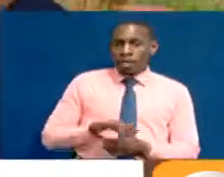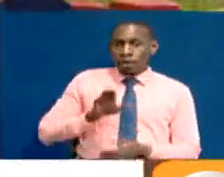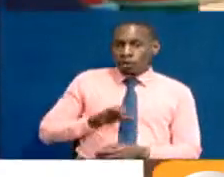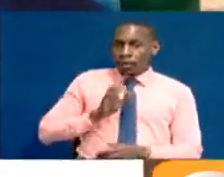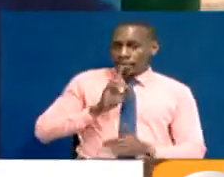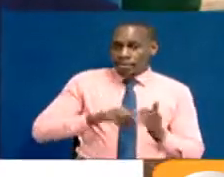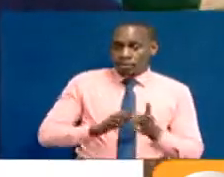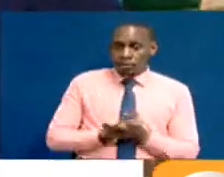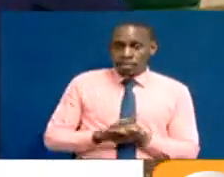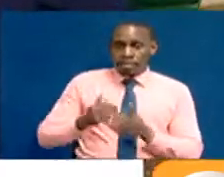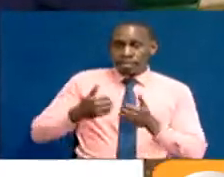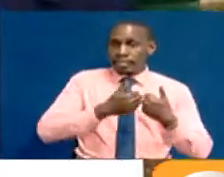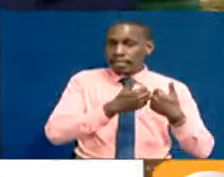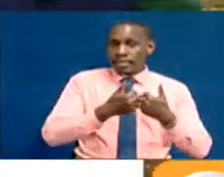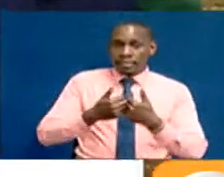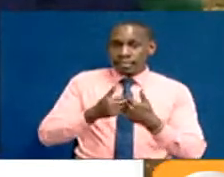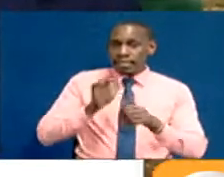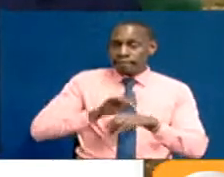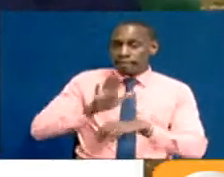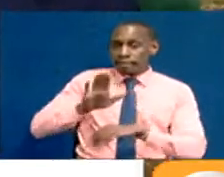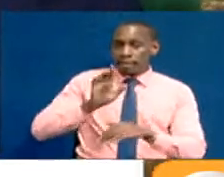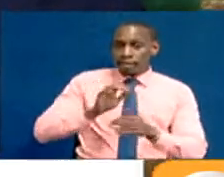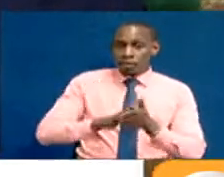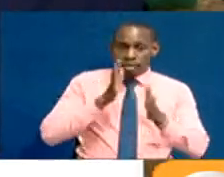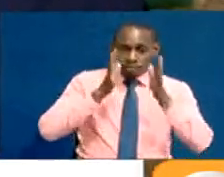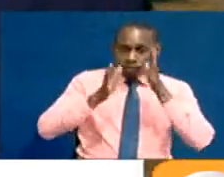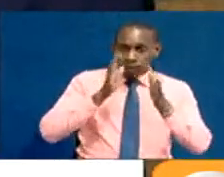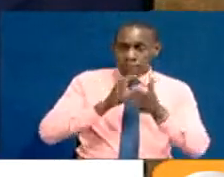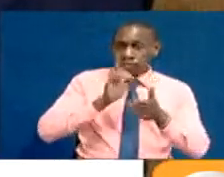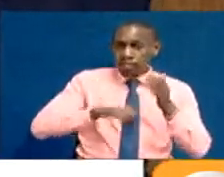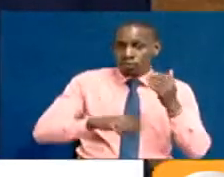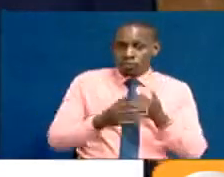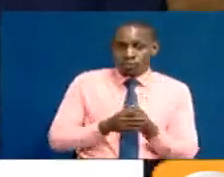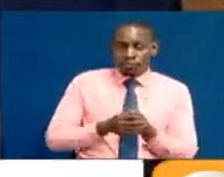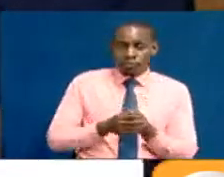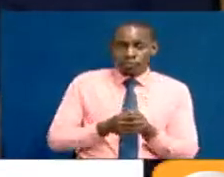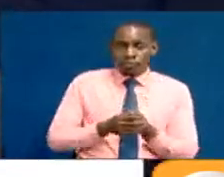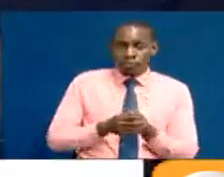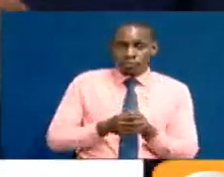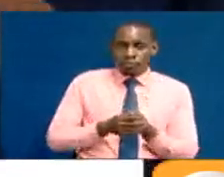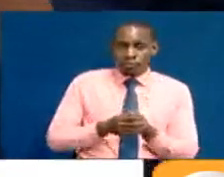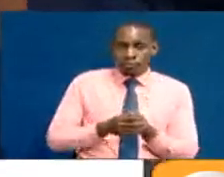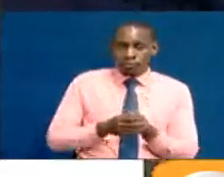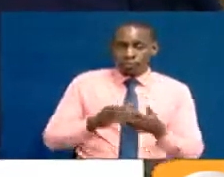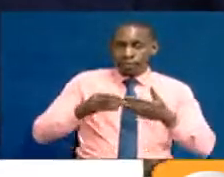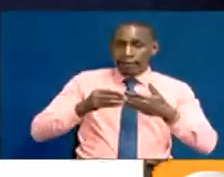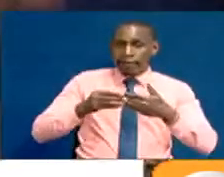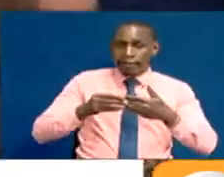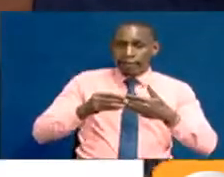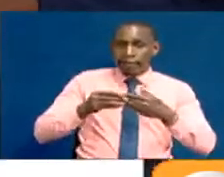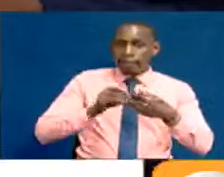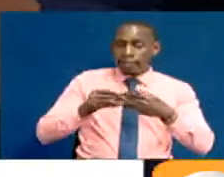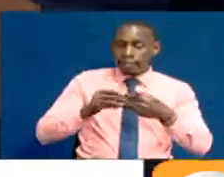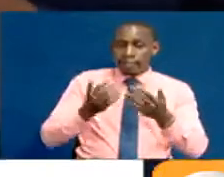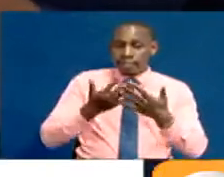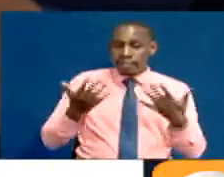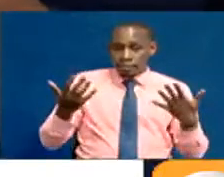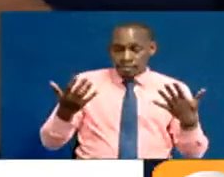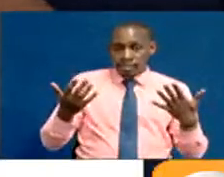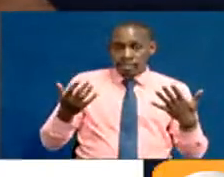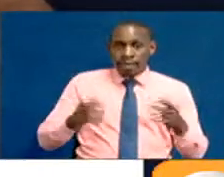says, one of the challenges she faced in her innovation was the durability and reliability of the Snack It